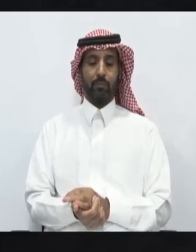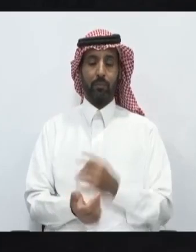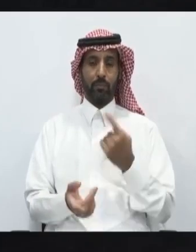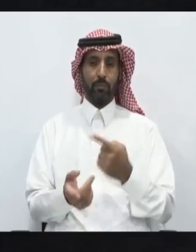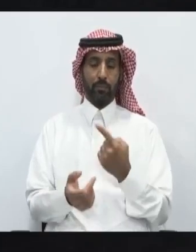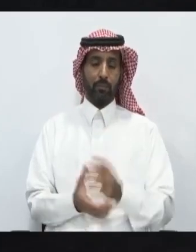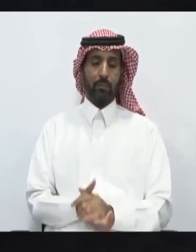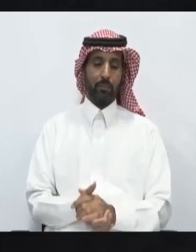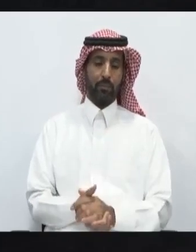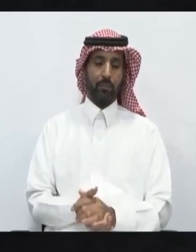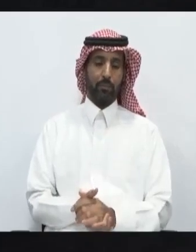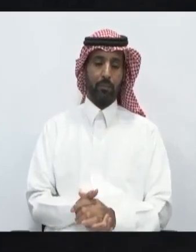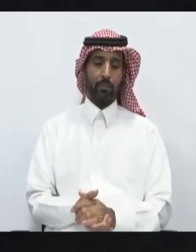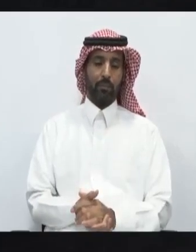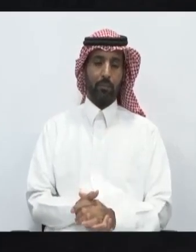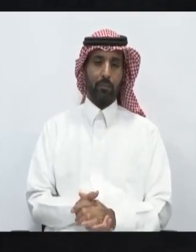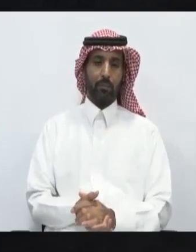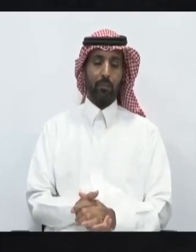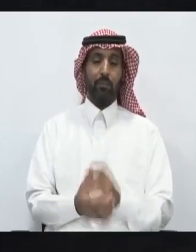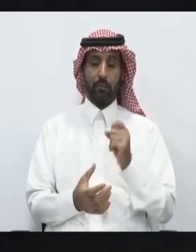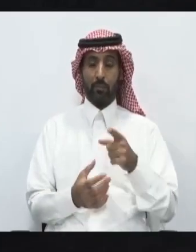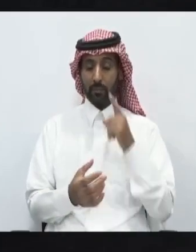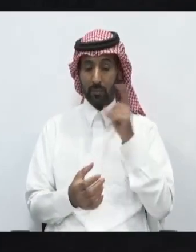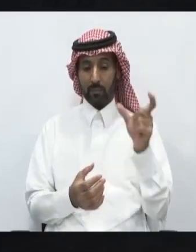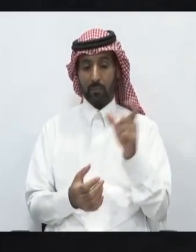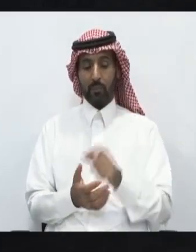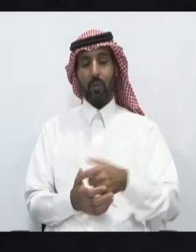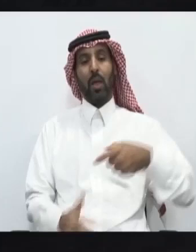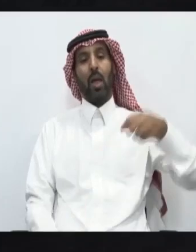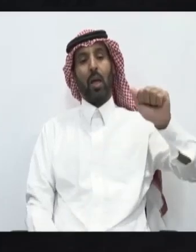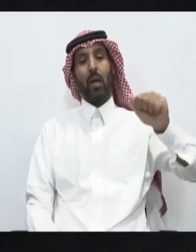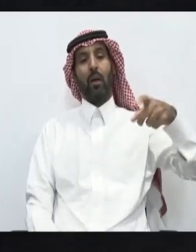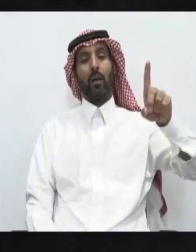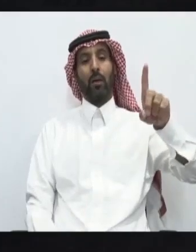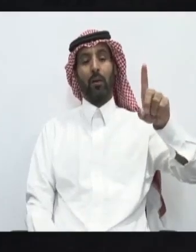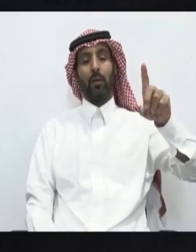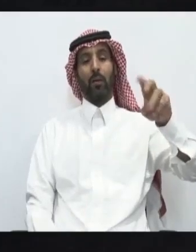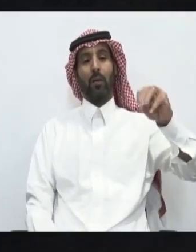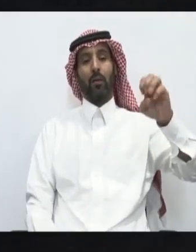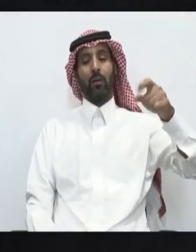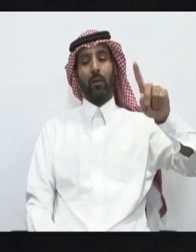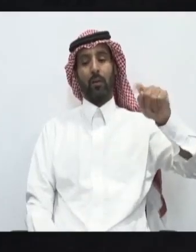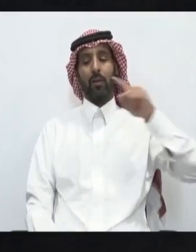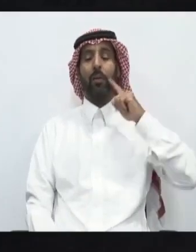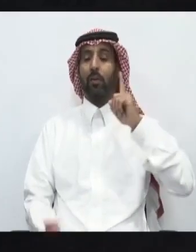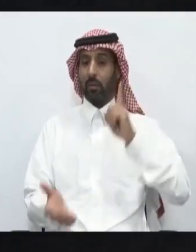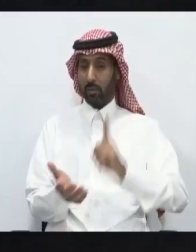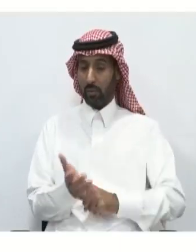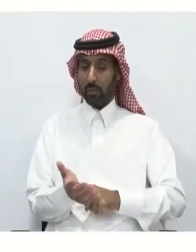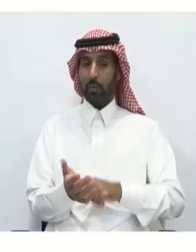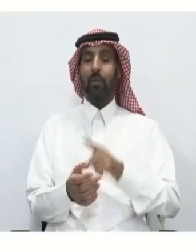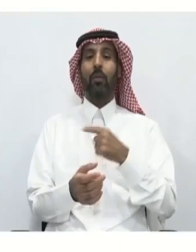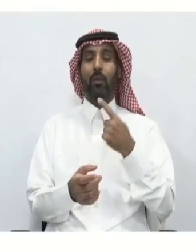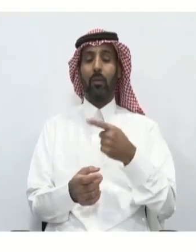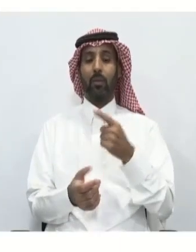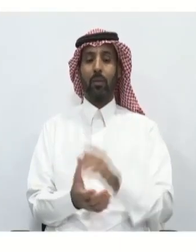talker's attitude. Yes, it comes from the word admit. It means to tell you the truth, honestly, admittedly.